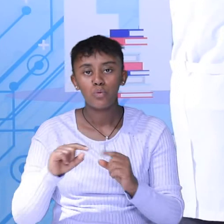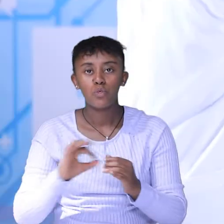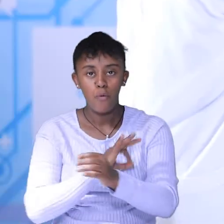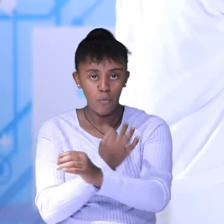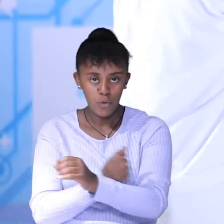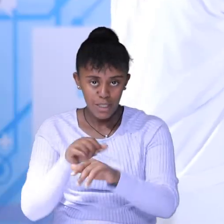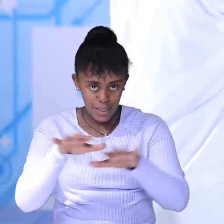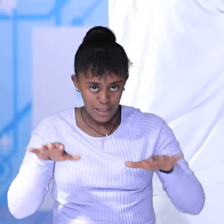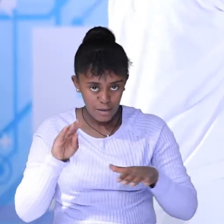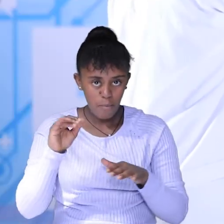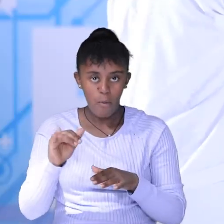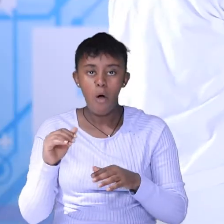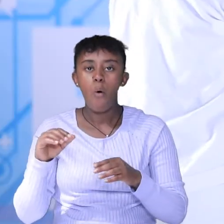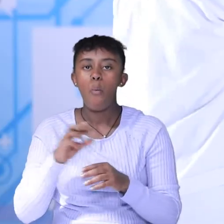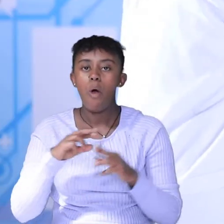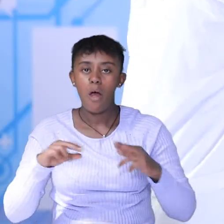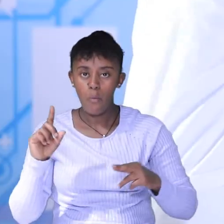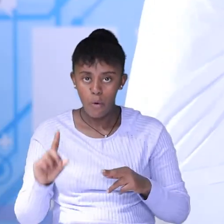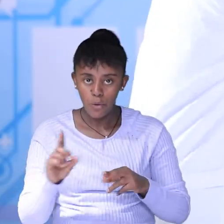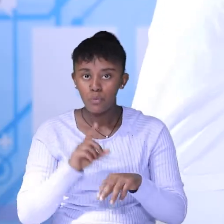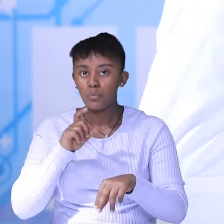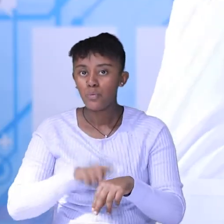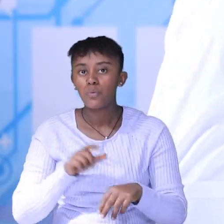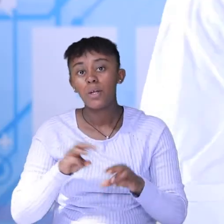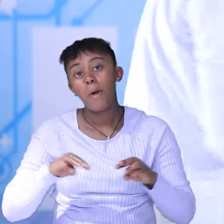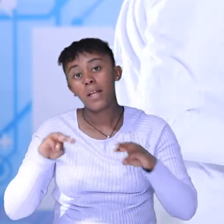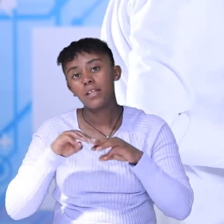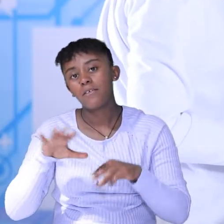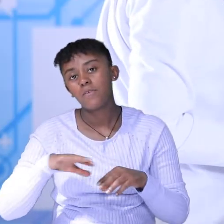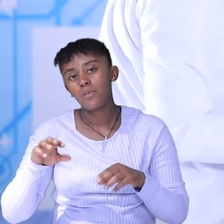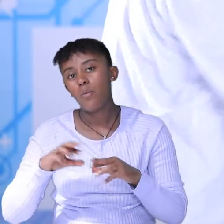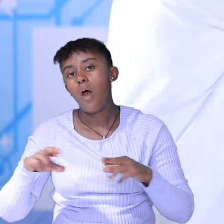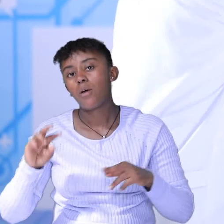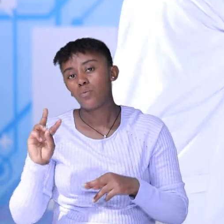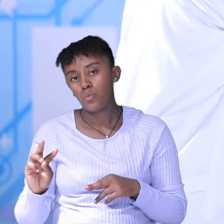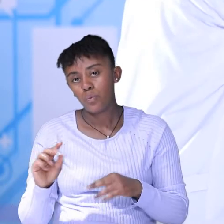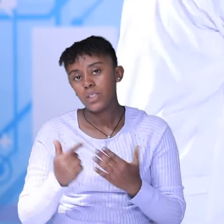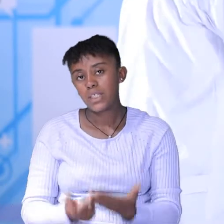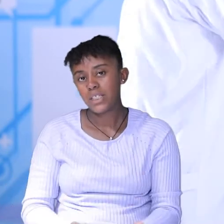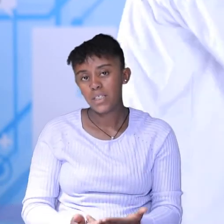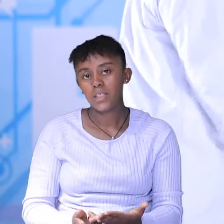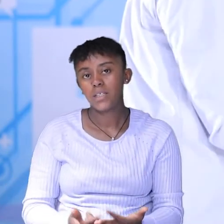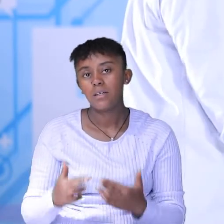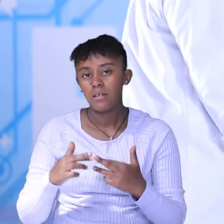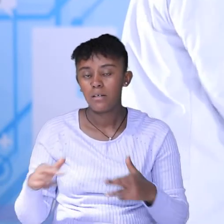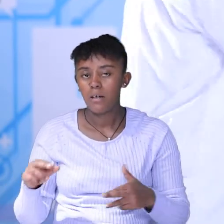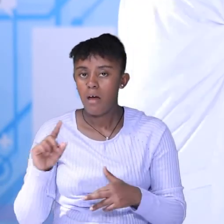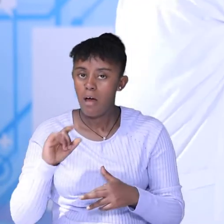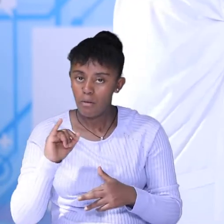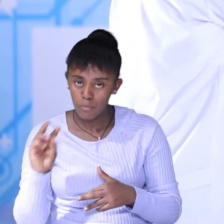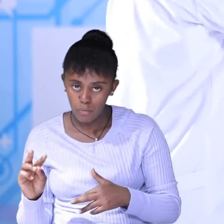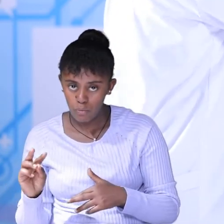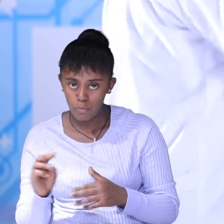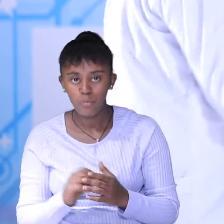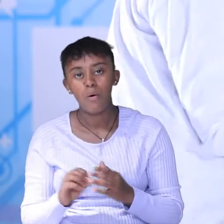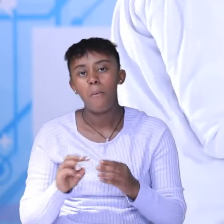exerted on wire 1 due to the magnetic field produced by wire 2. This wire 2 carries a current I2 and it can